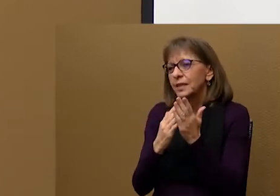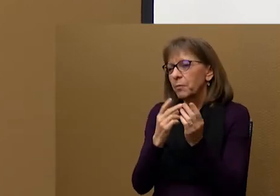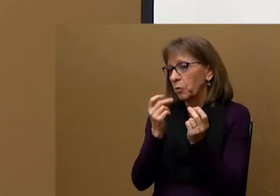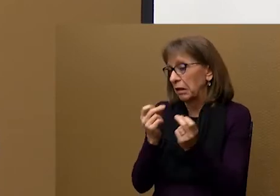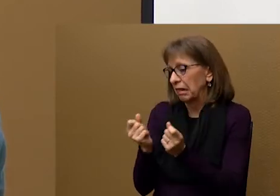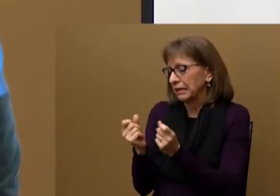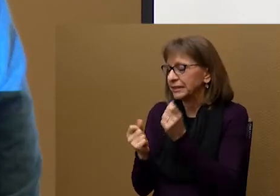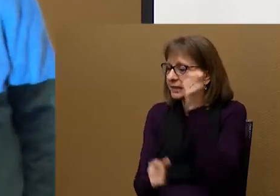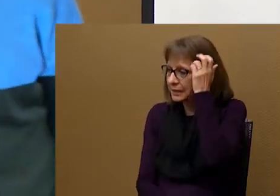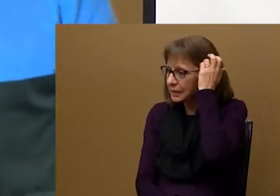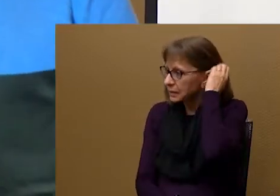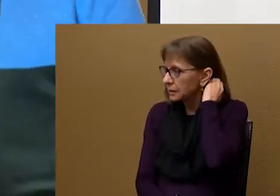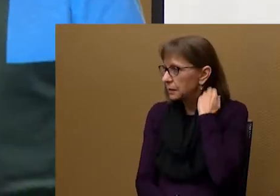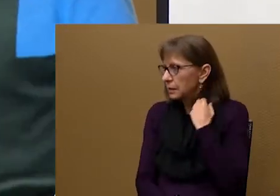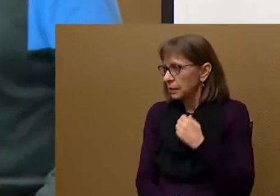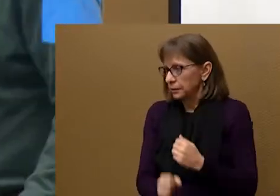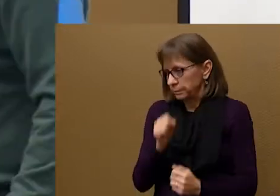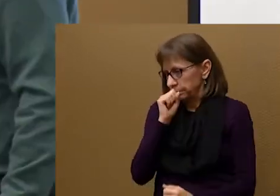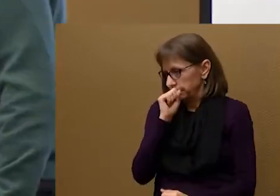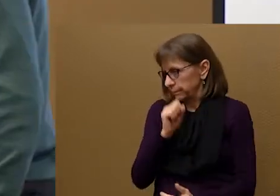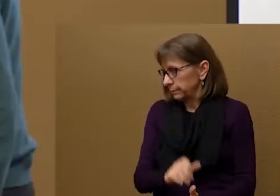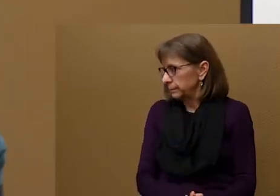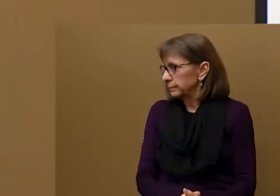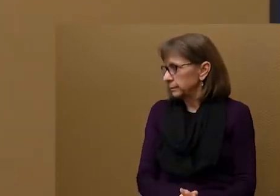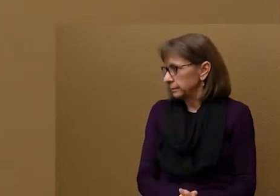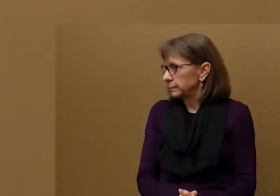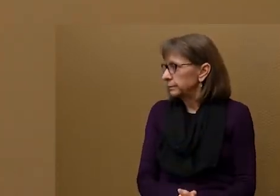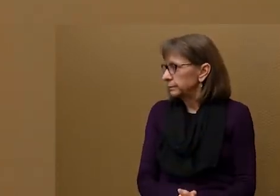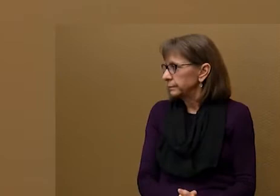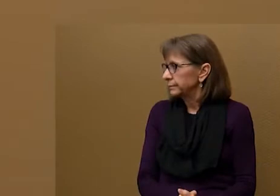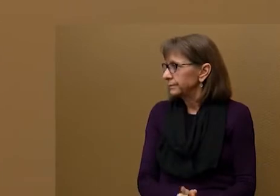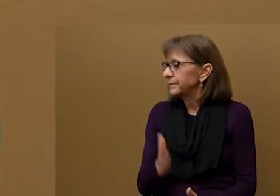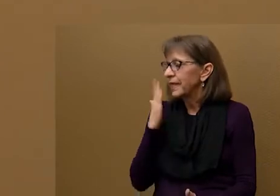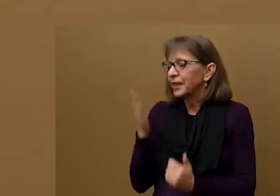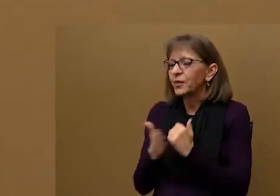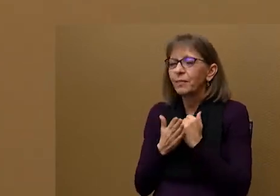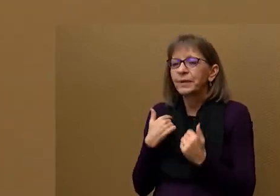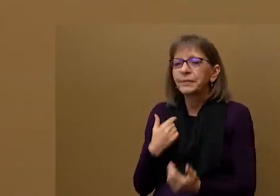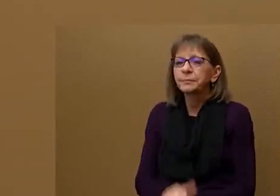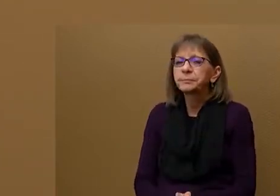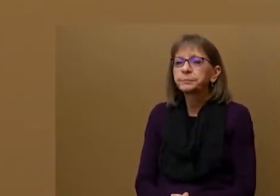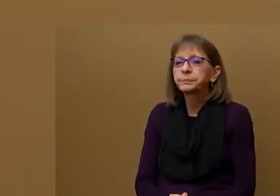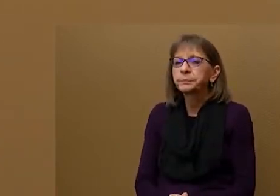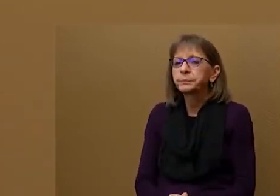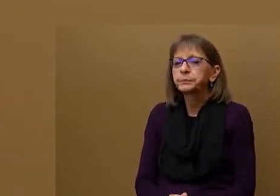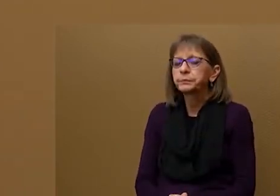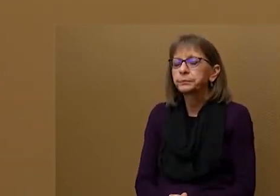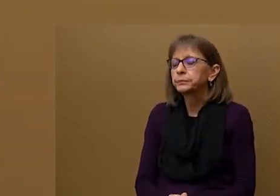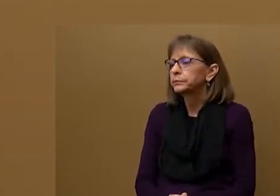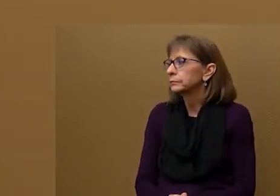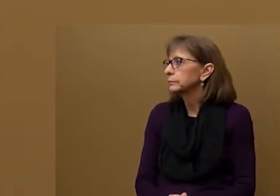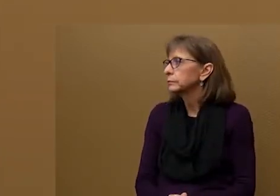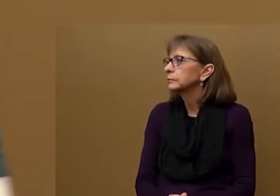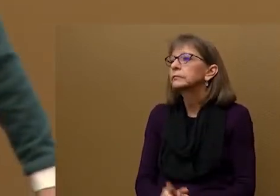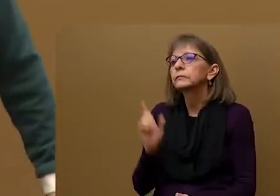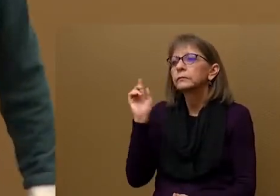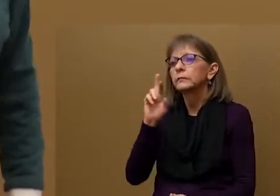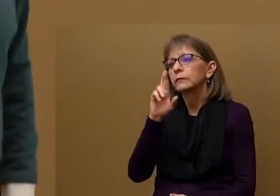I'm going to read some of these, but I'm going to do this quickly. This is, thank you very much. I appreciate you